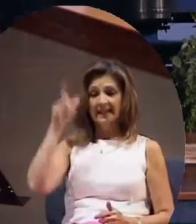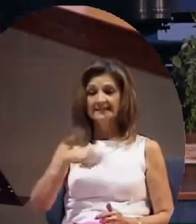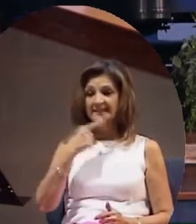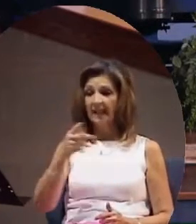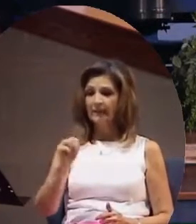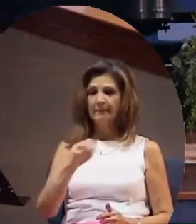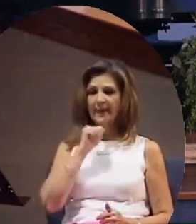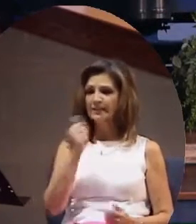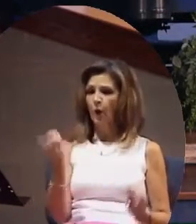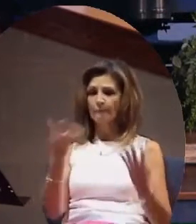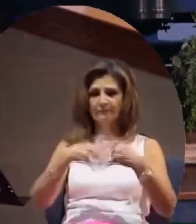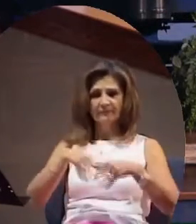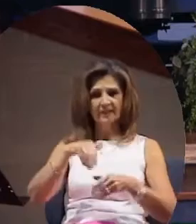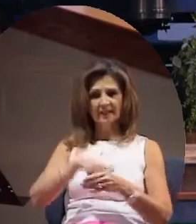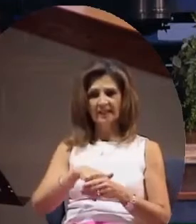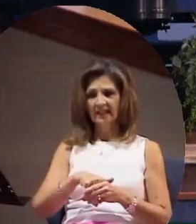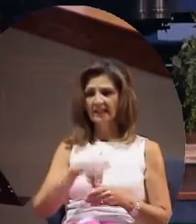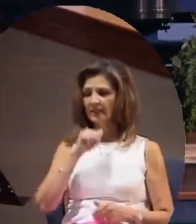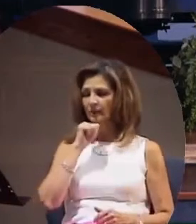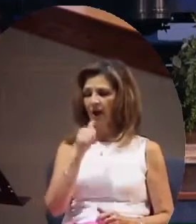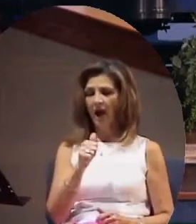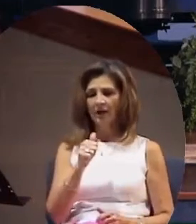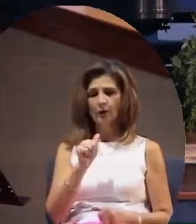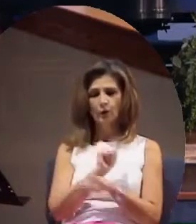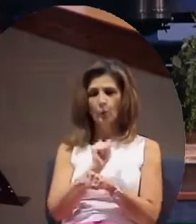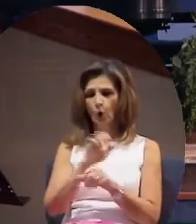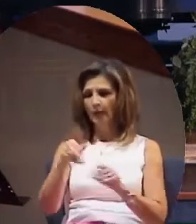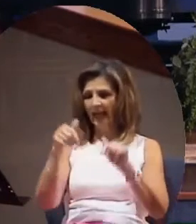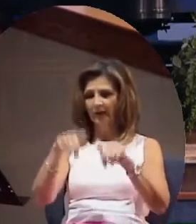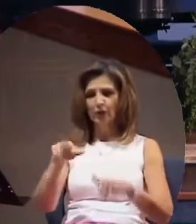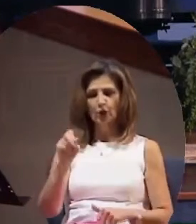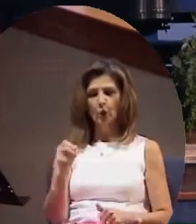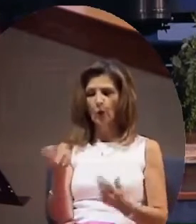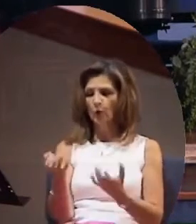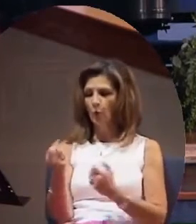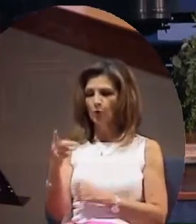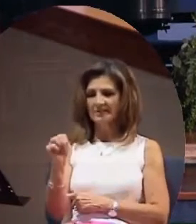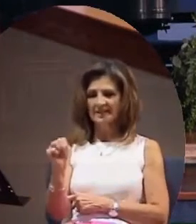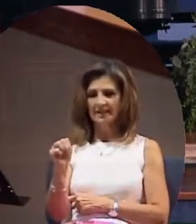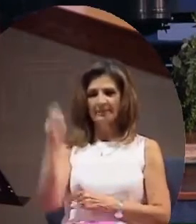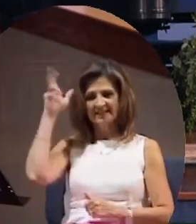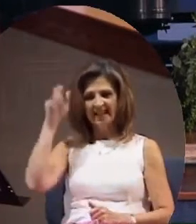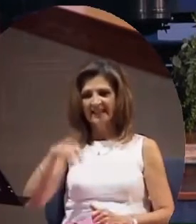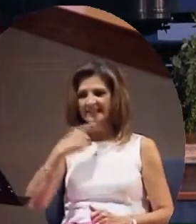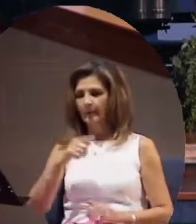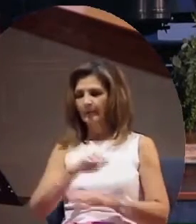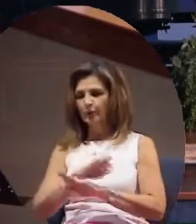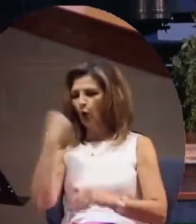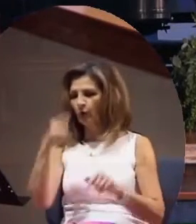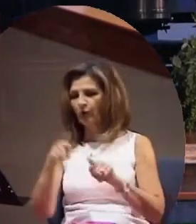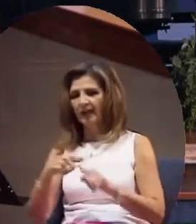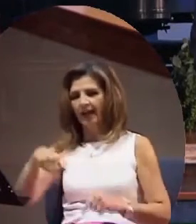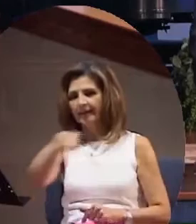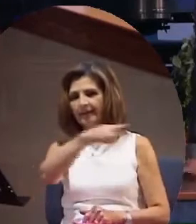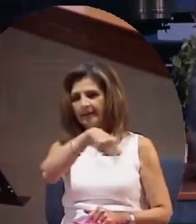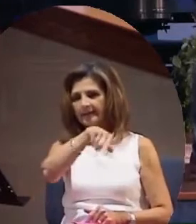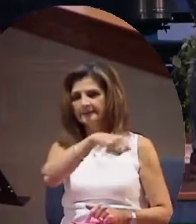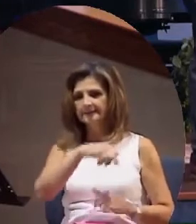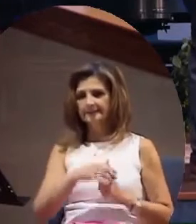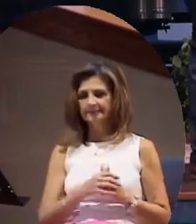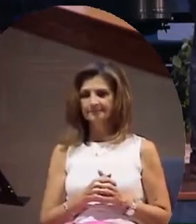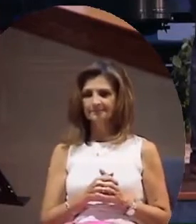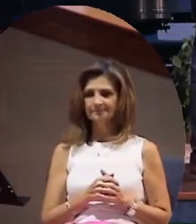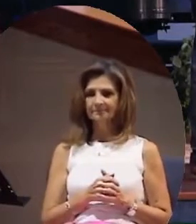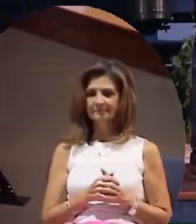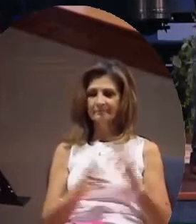the devil's telling them they don't fit in. They're not going to work out here. Nobody wants them. They already know they don't look like. Those